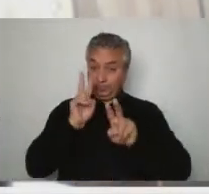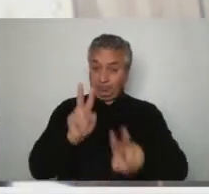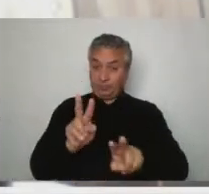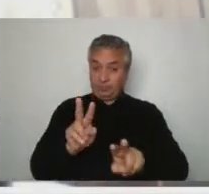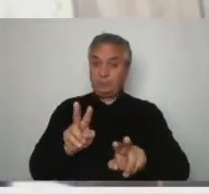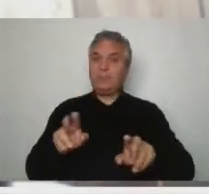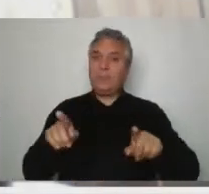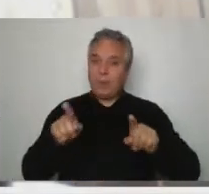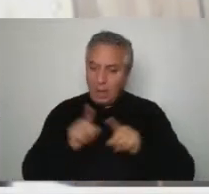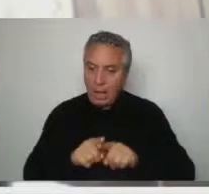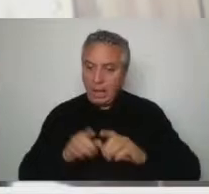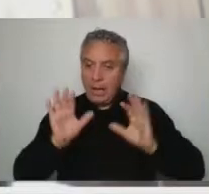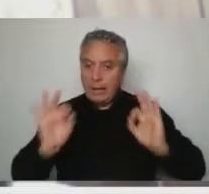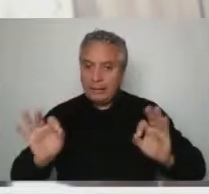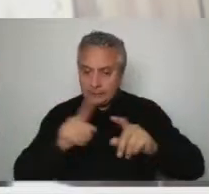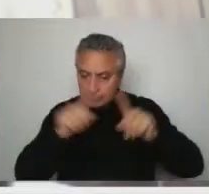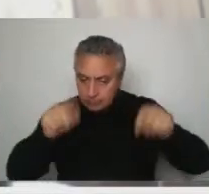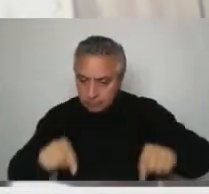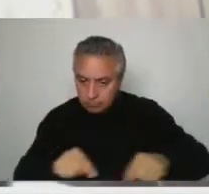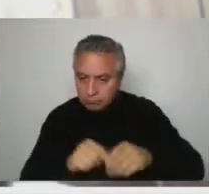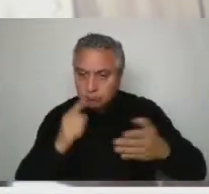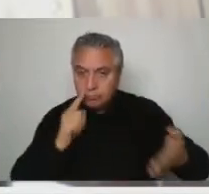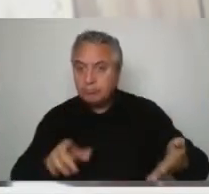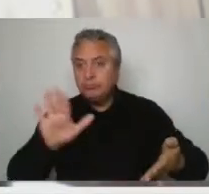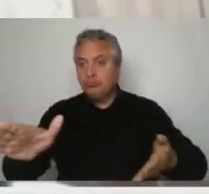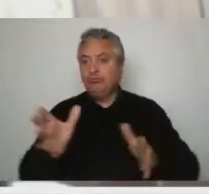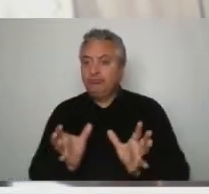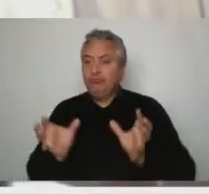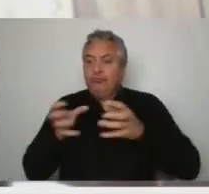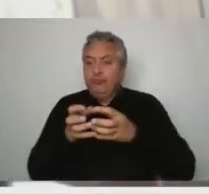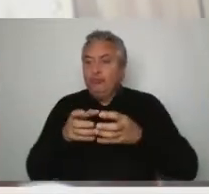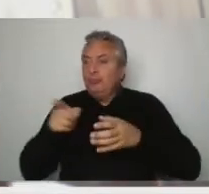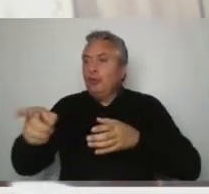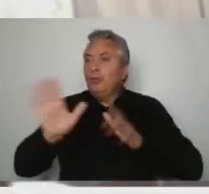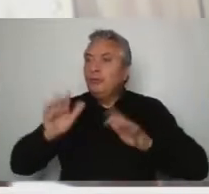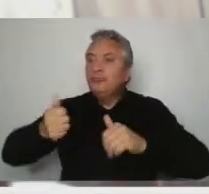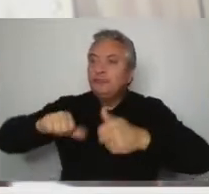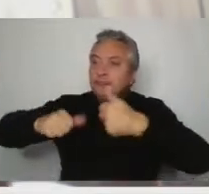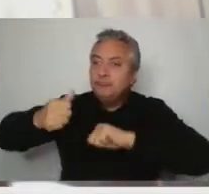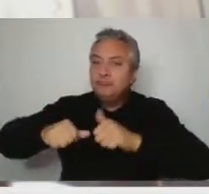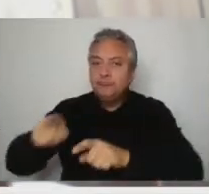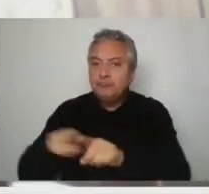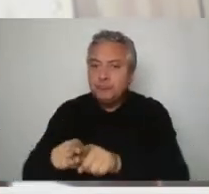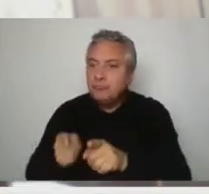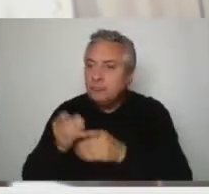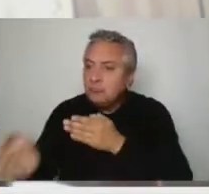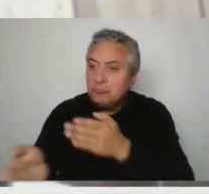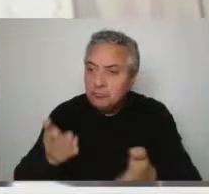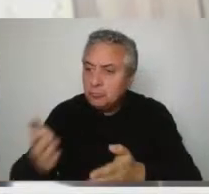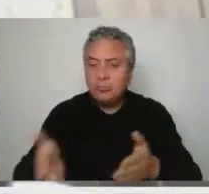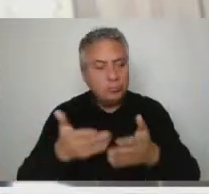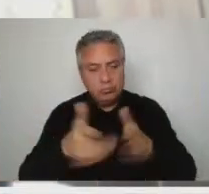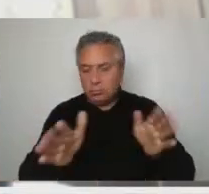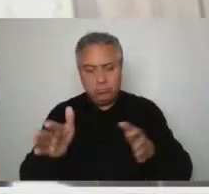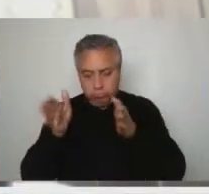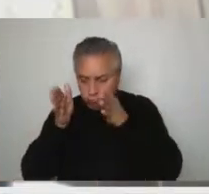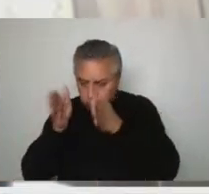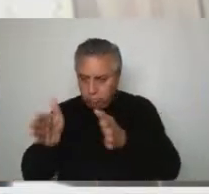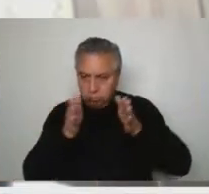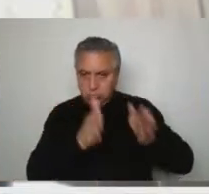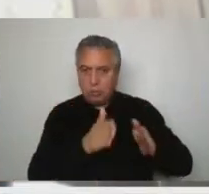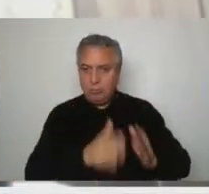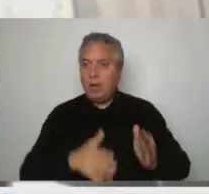From my perspective, ideally, we should free up the tests so that teachers can apply